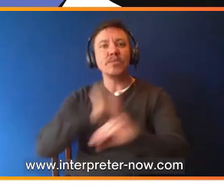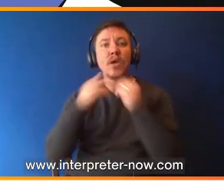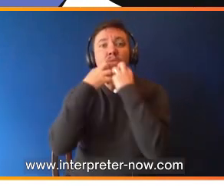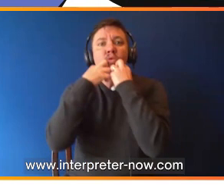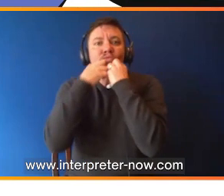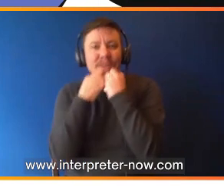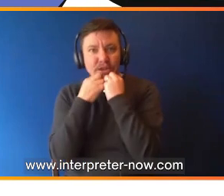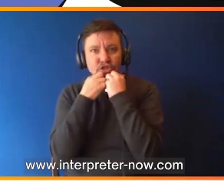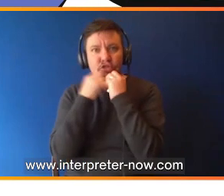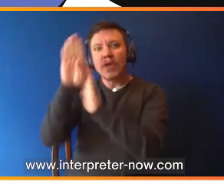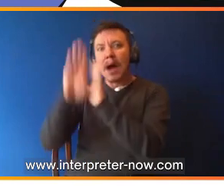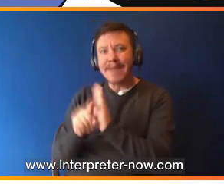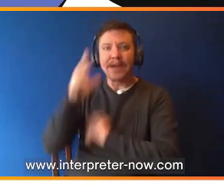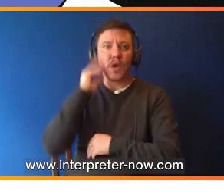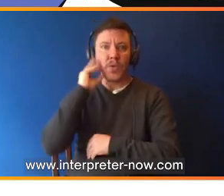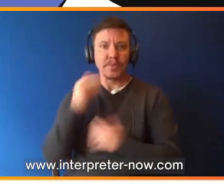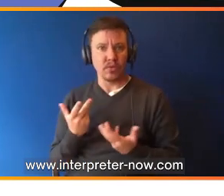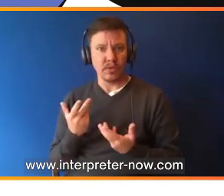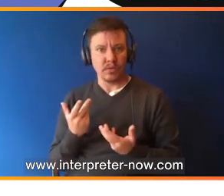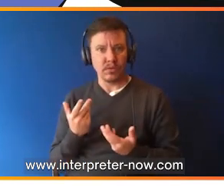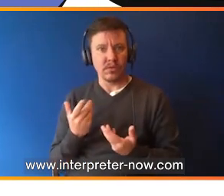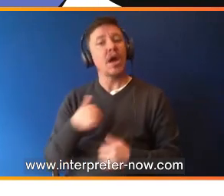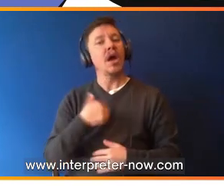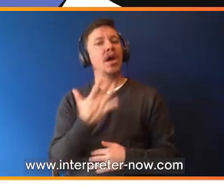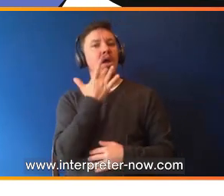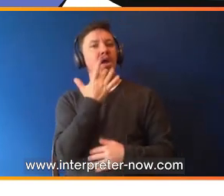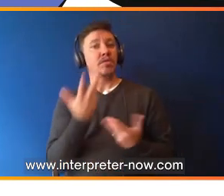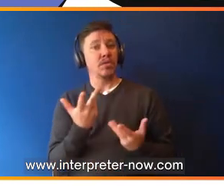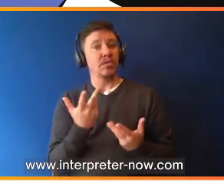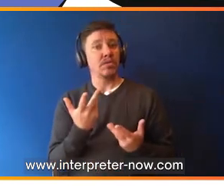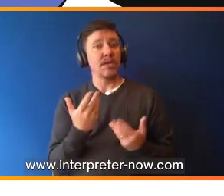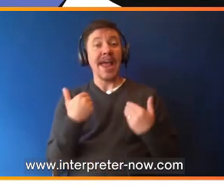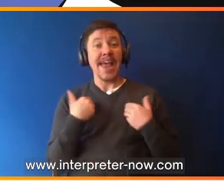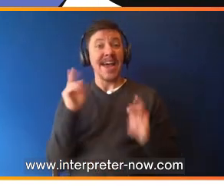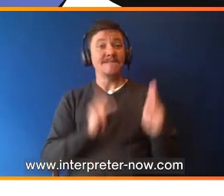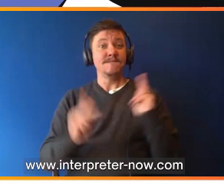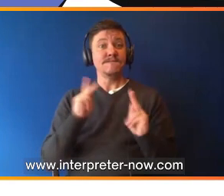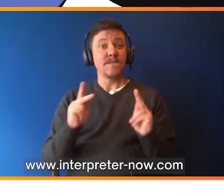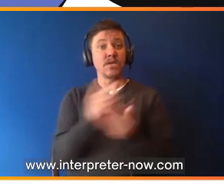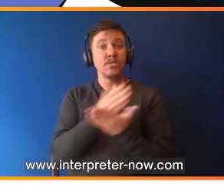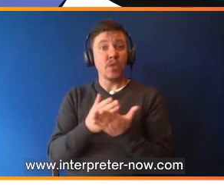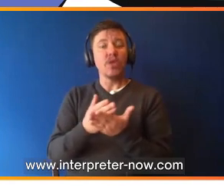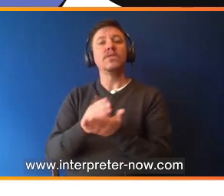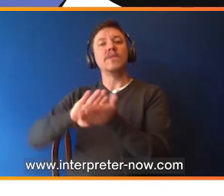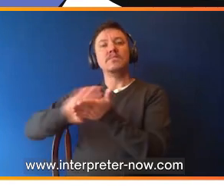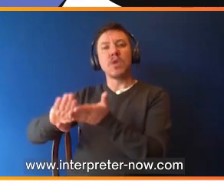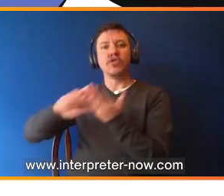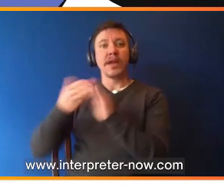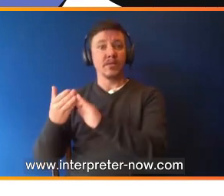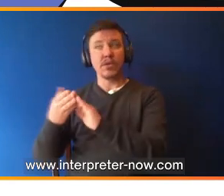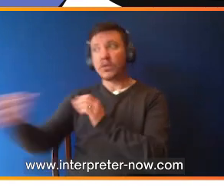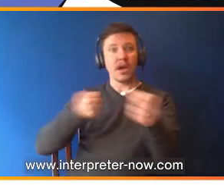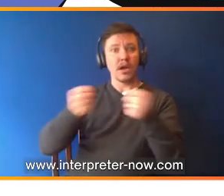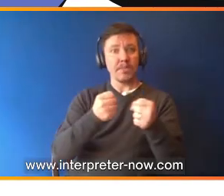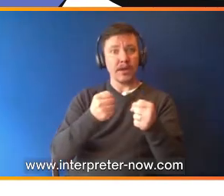been debiased in a way to allow you to collect deeper and richer kind of insights. For me, one thing that I like